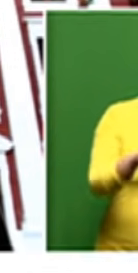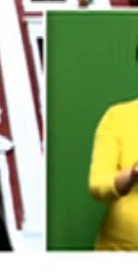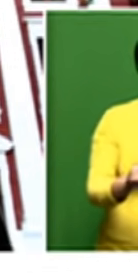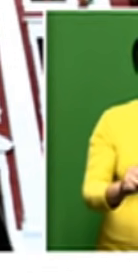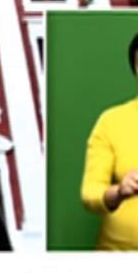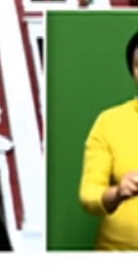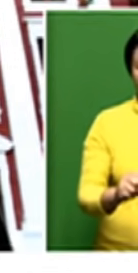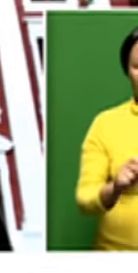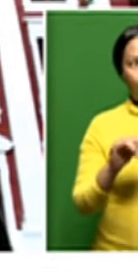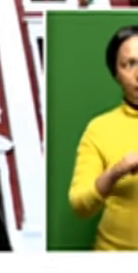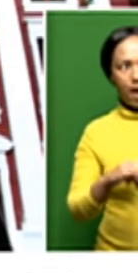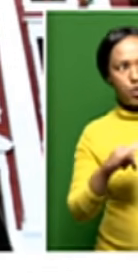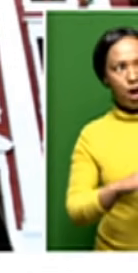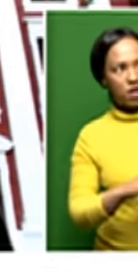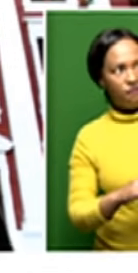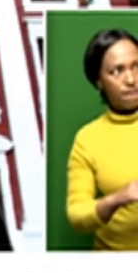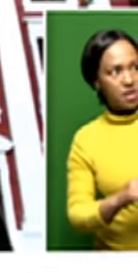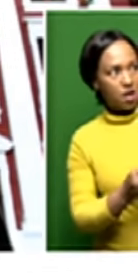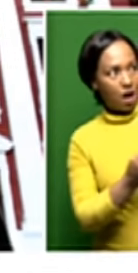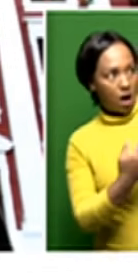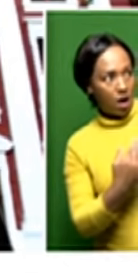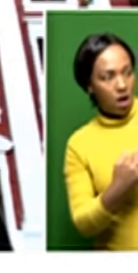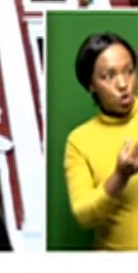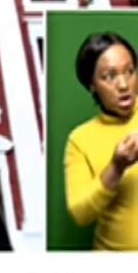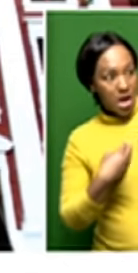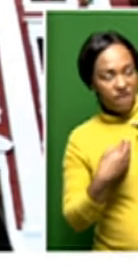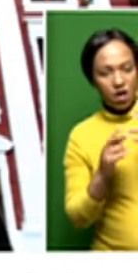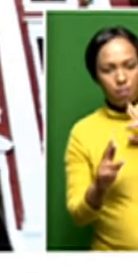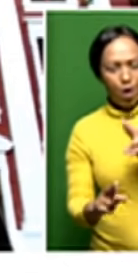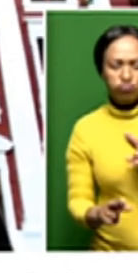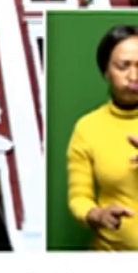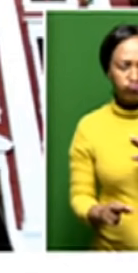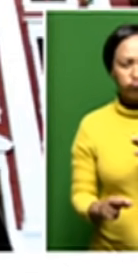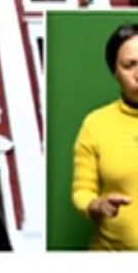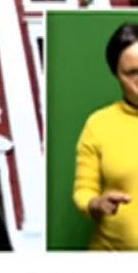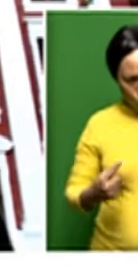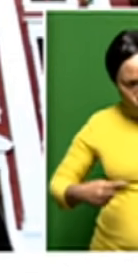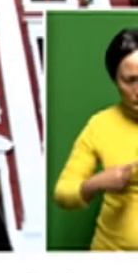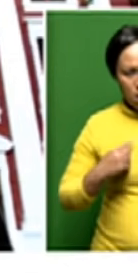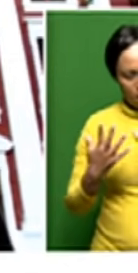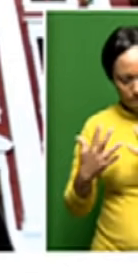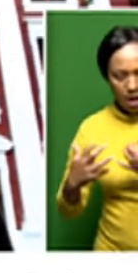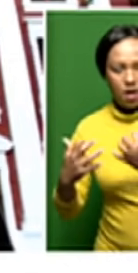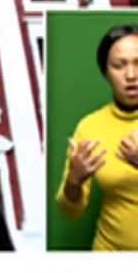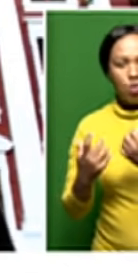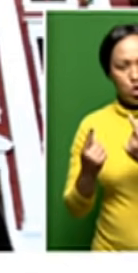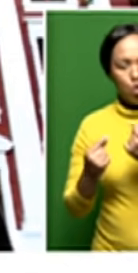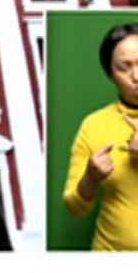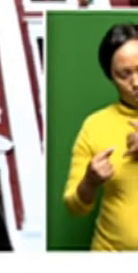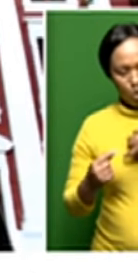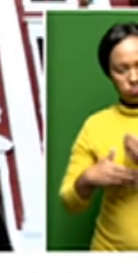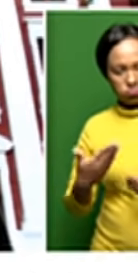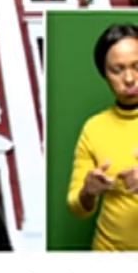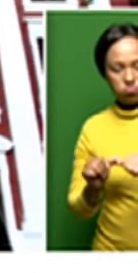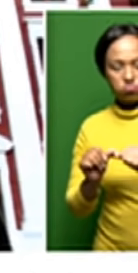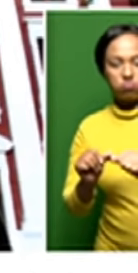that instead of waiting on the executive to supply us with reports, let Parliament undertake its own processes that's